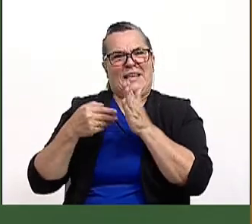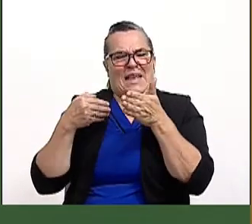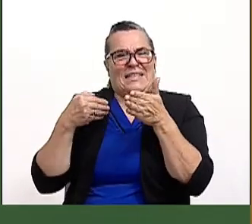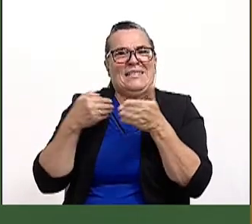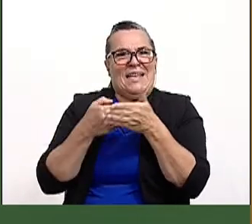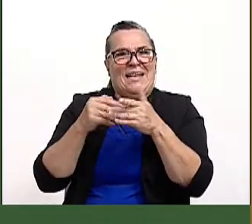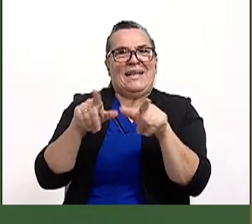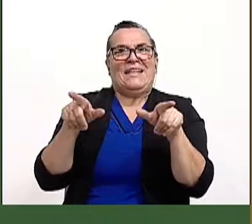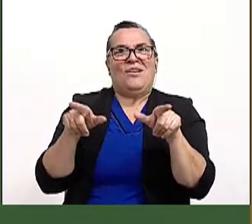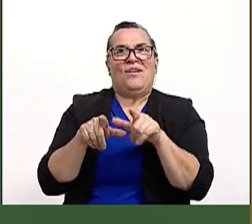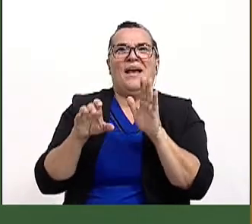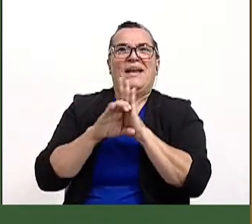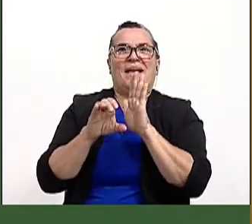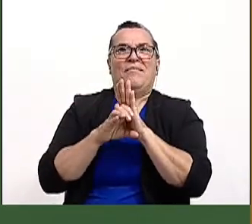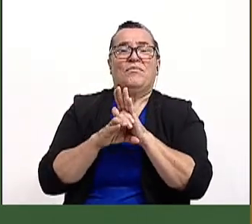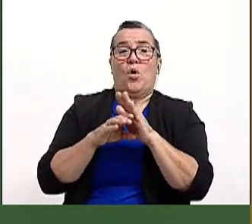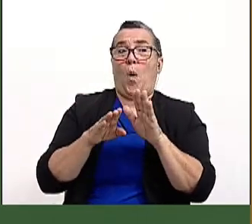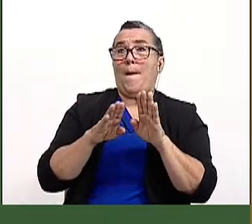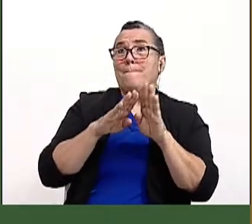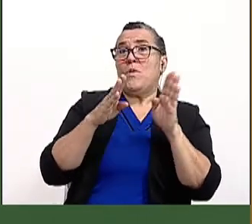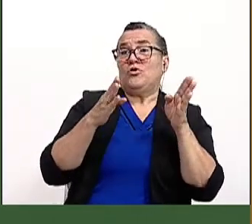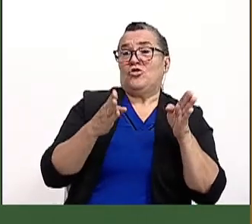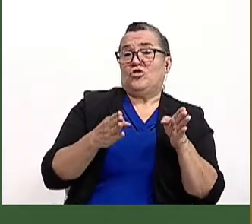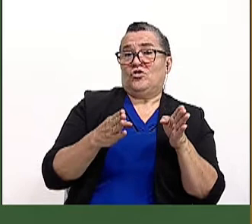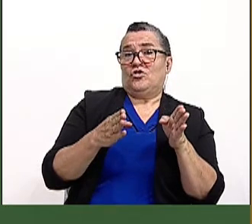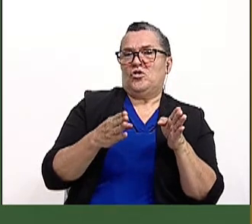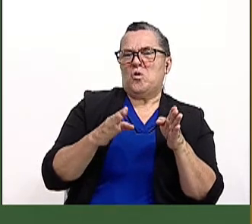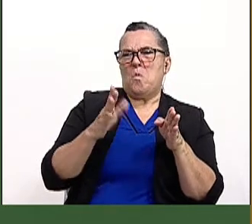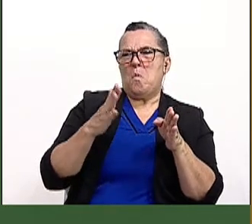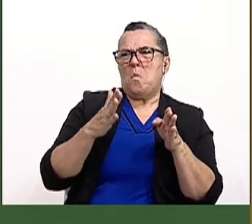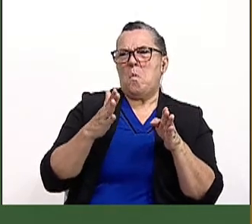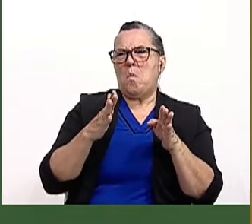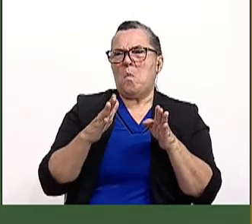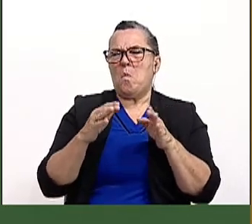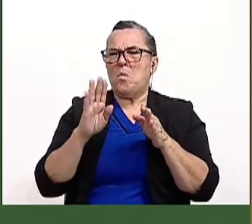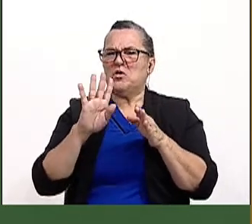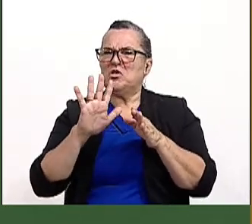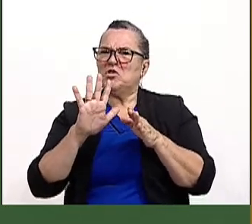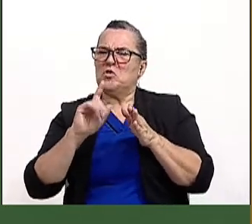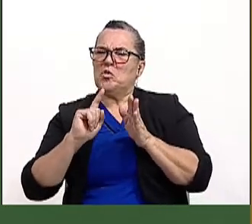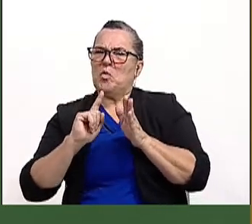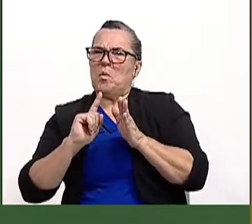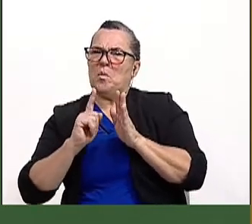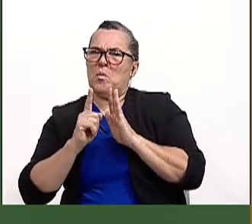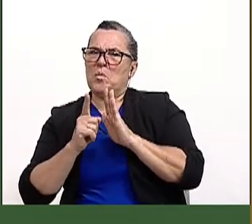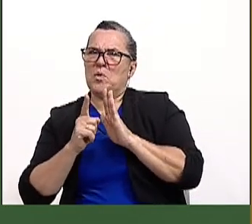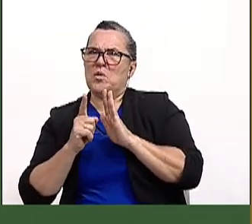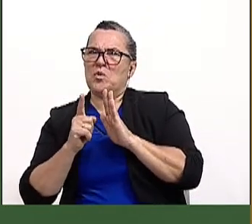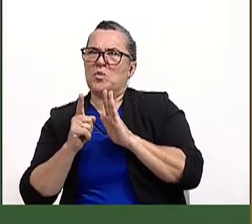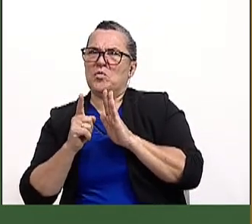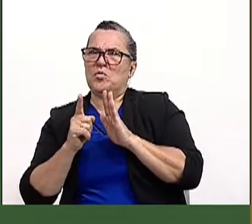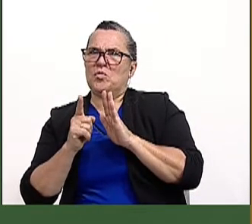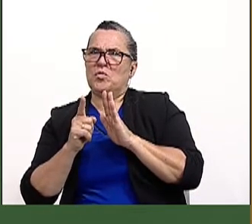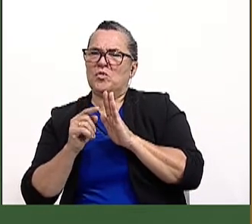For example, the museum is about 5 minutes on foot.